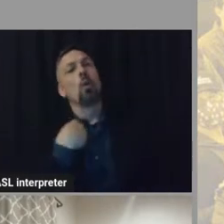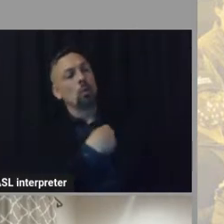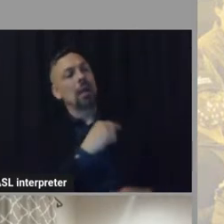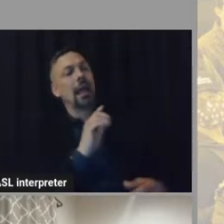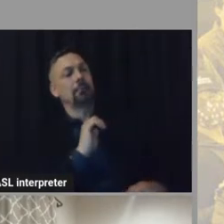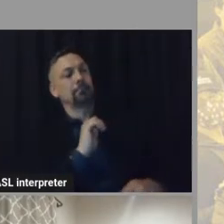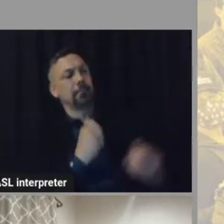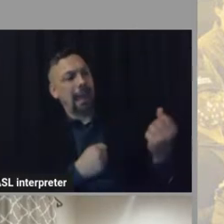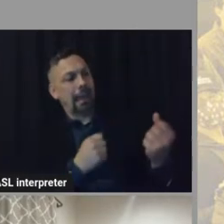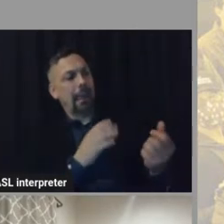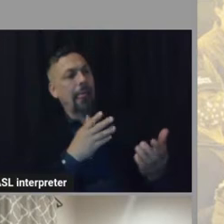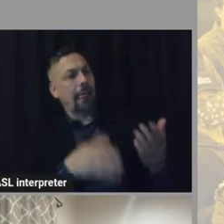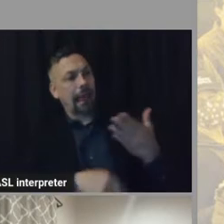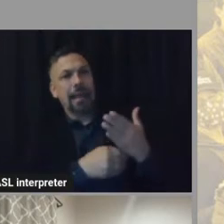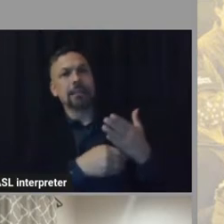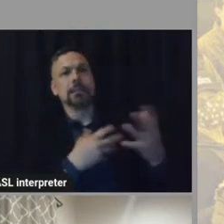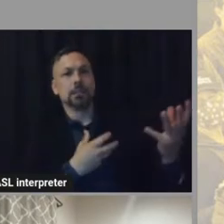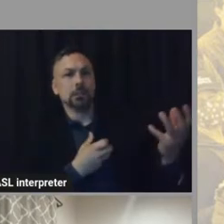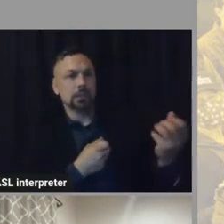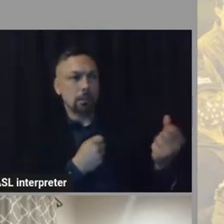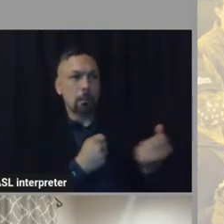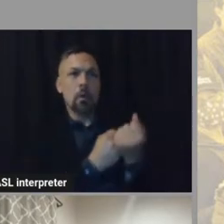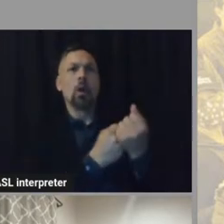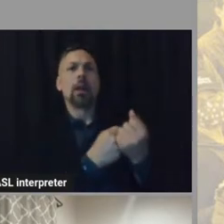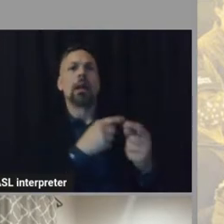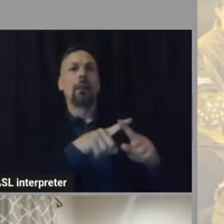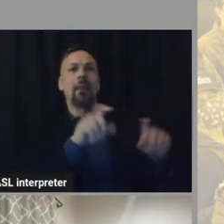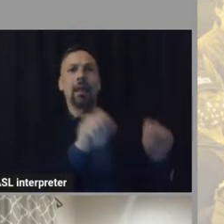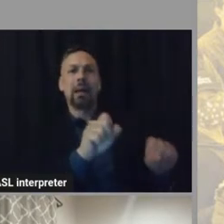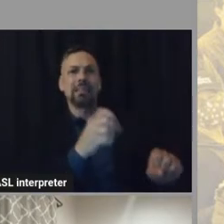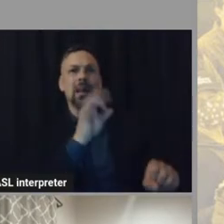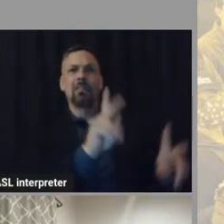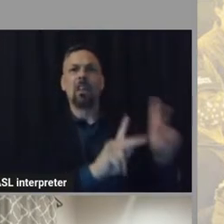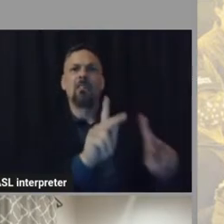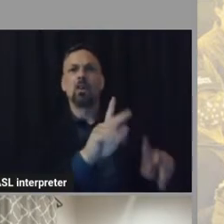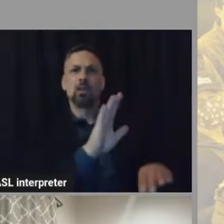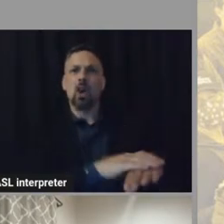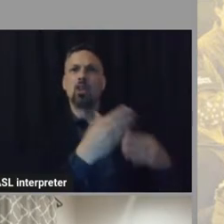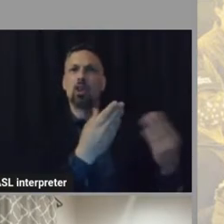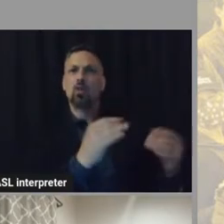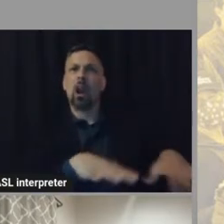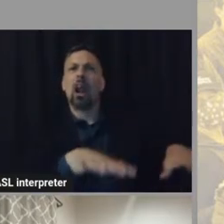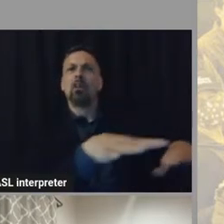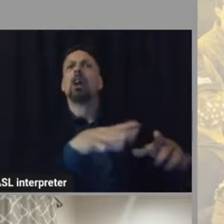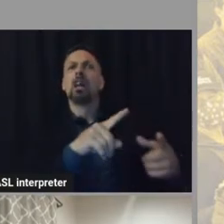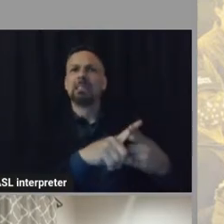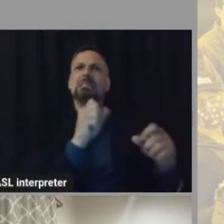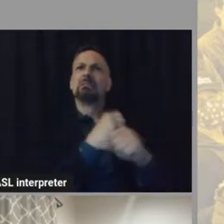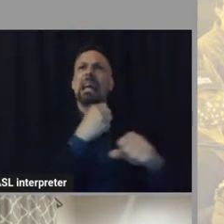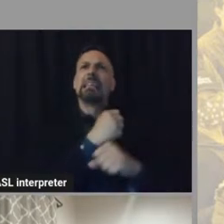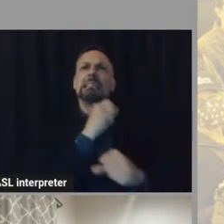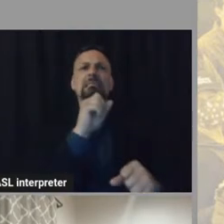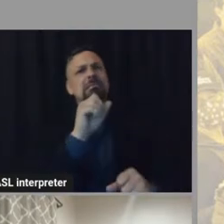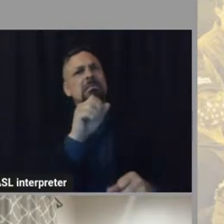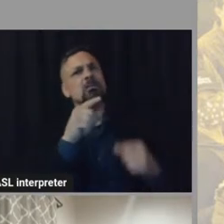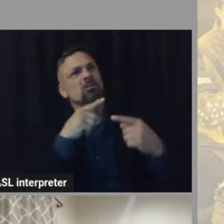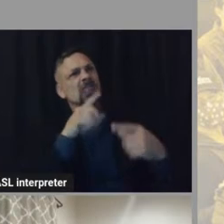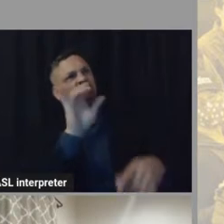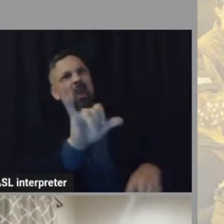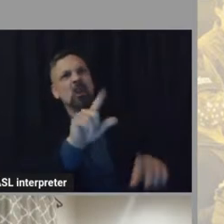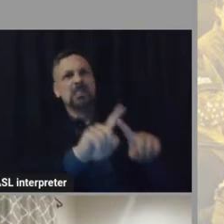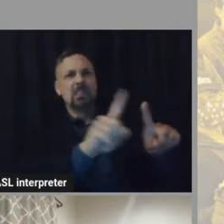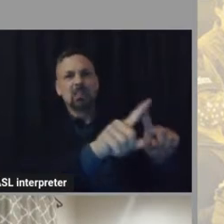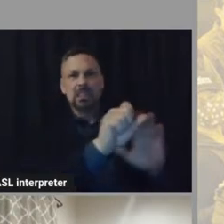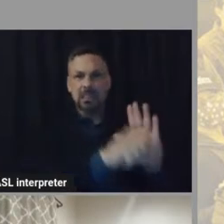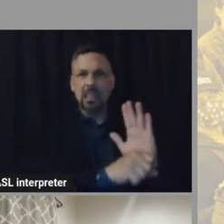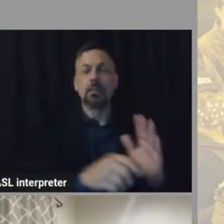building the capacity of the folks who are on the ground fighting these political fights in really important states. We also have a